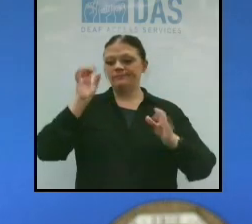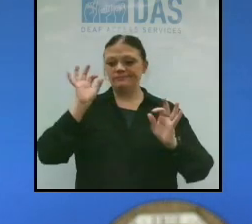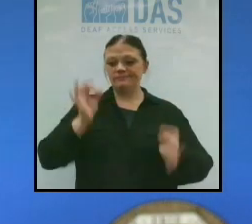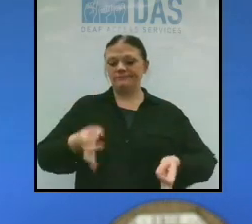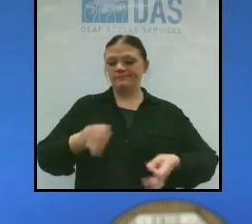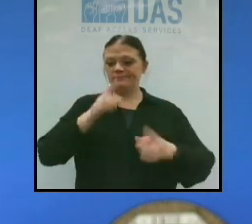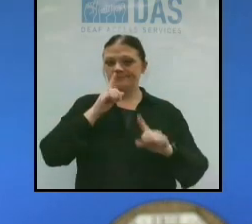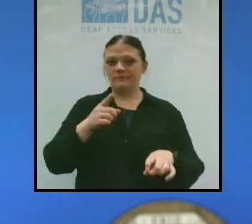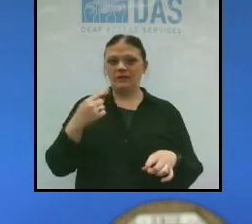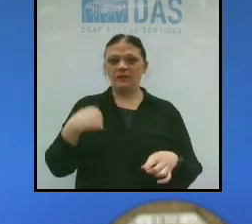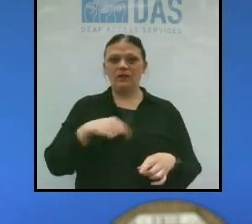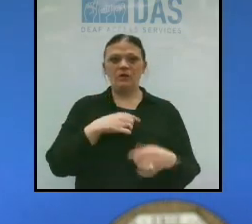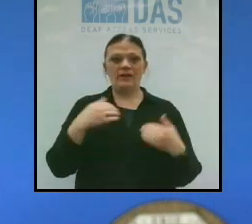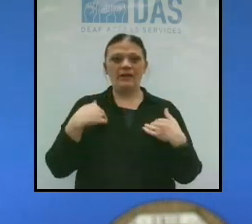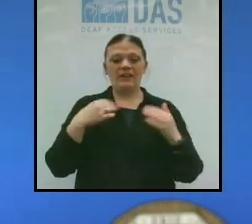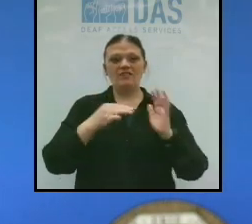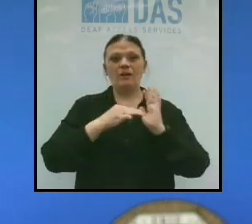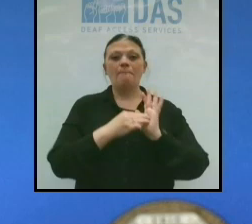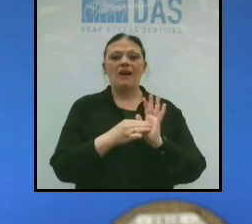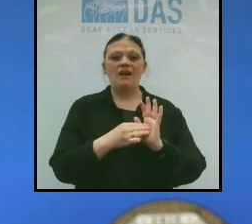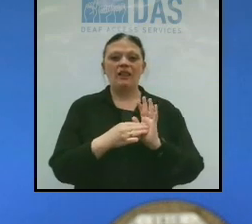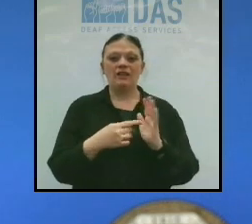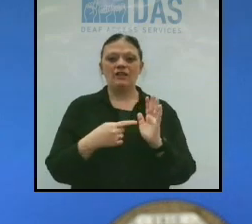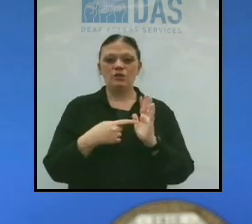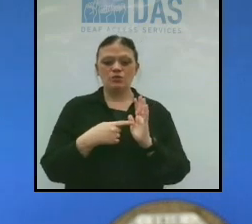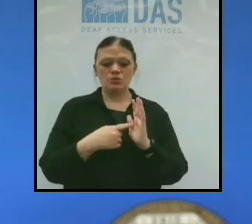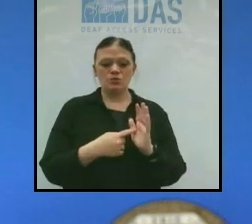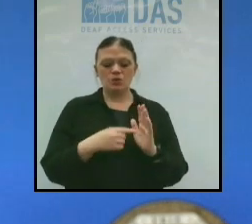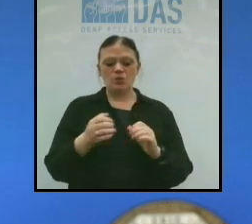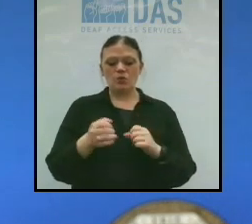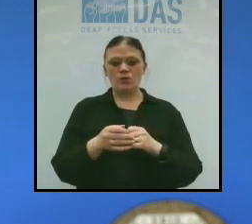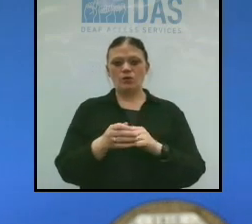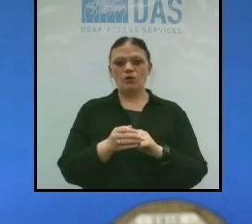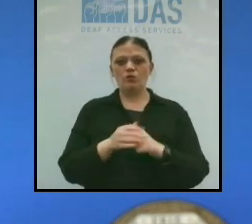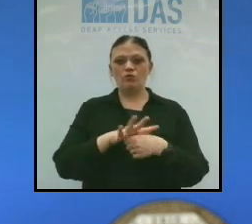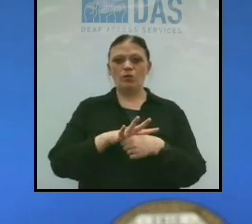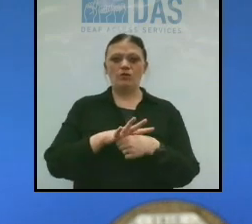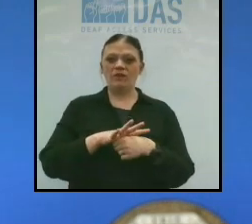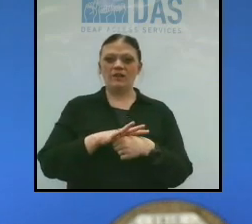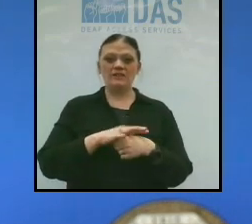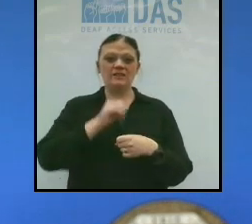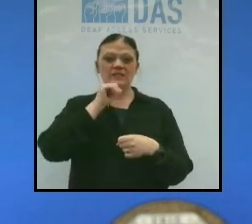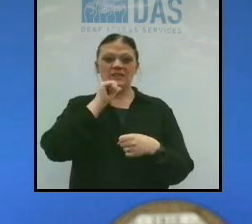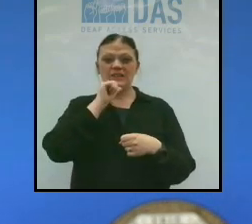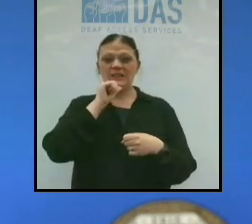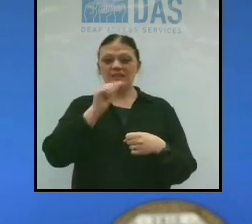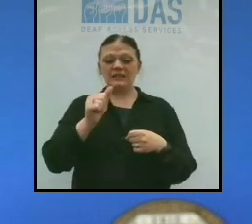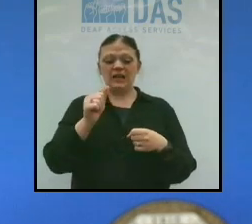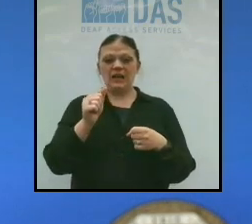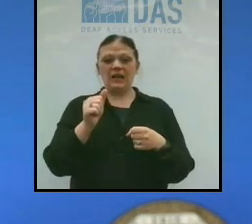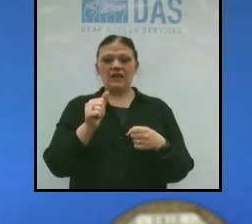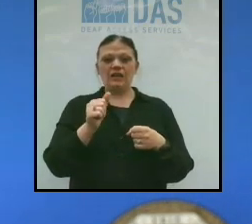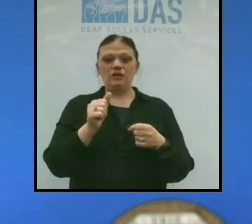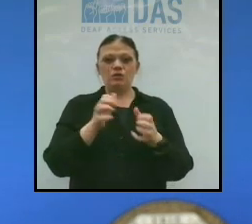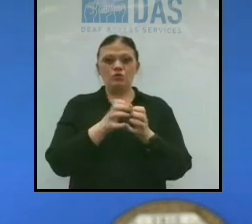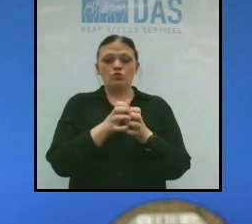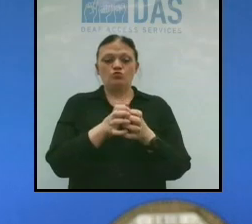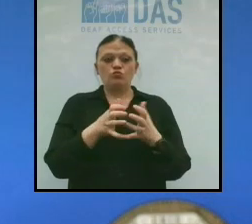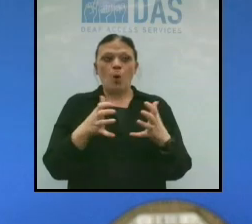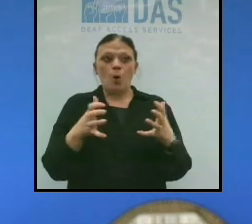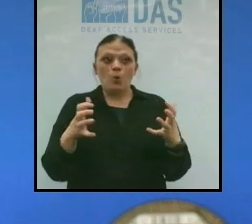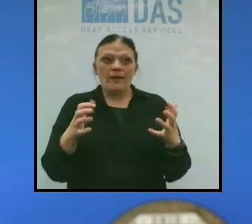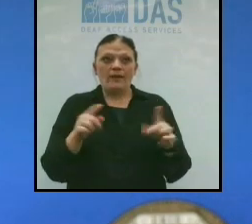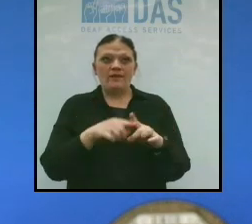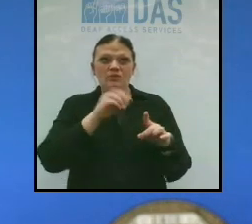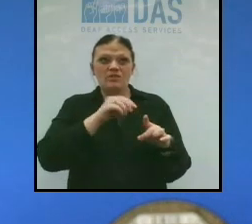have modeling, of course, that shows the coronavirus not really growing as a percentage of hospitalizations in our community,